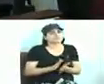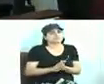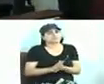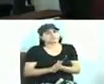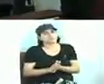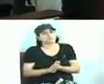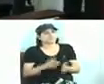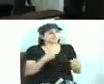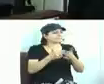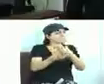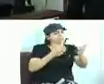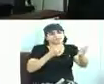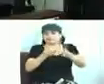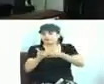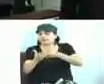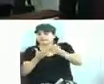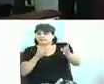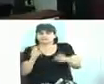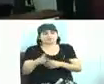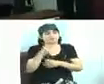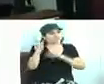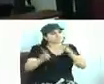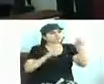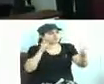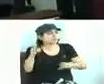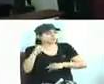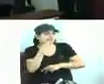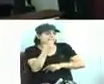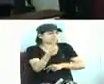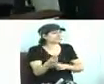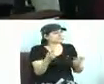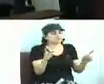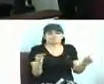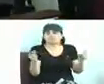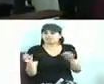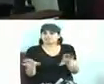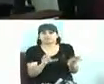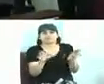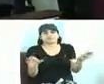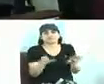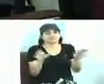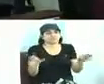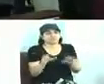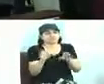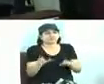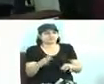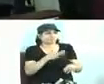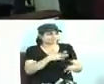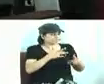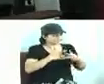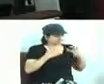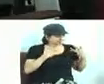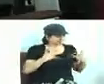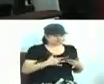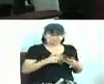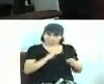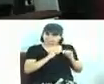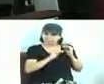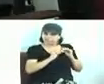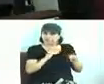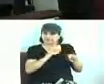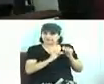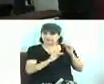doesn't matter what other folks may say or do. My heart is fixed and